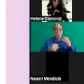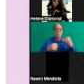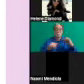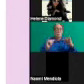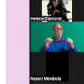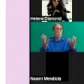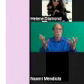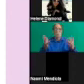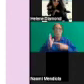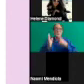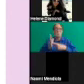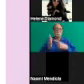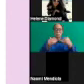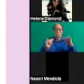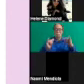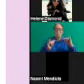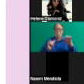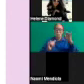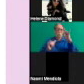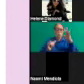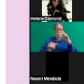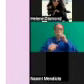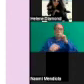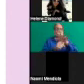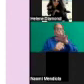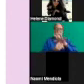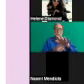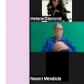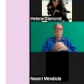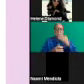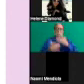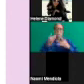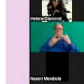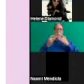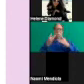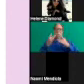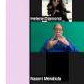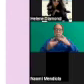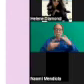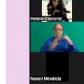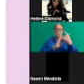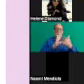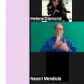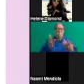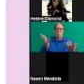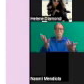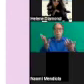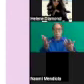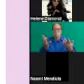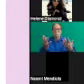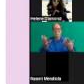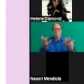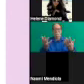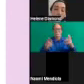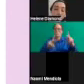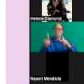at times incredibly woefully inadequate. Right? It's woefully inadequate. It seems like it's just people were just